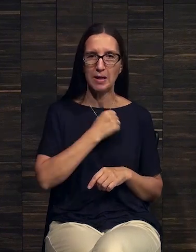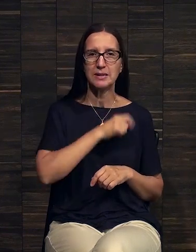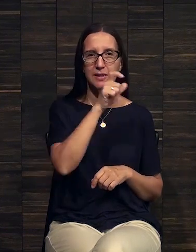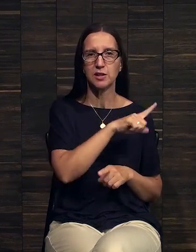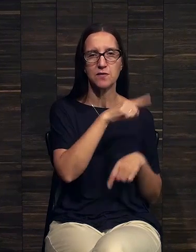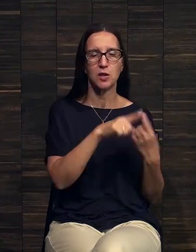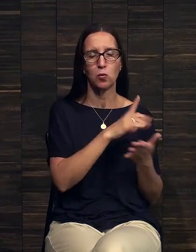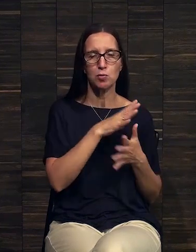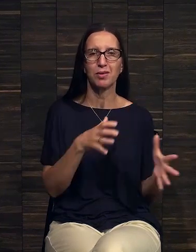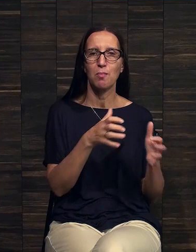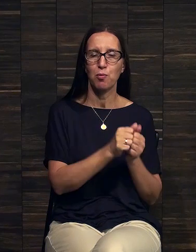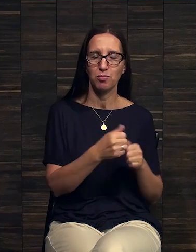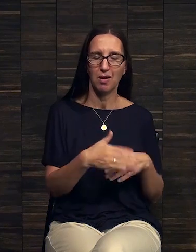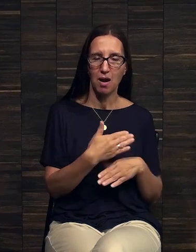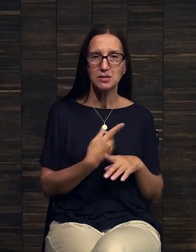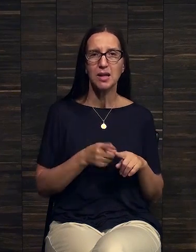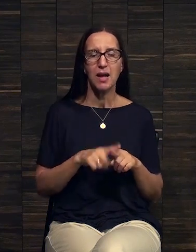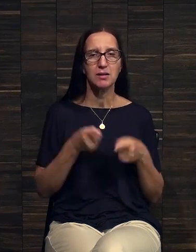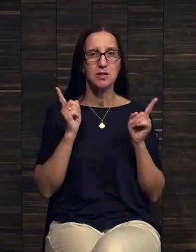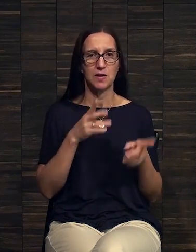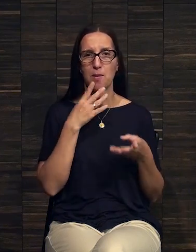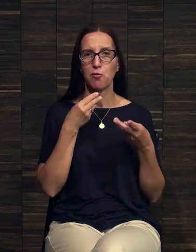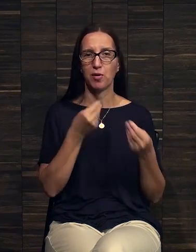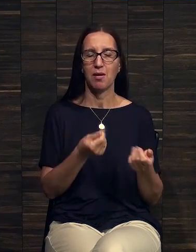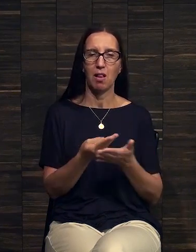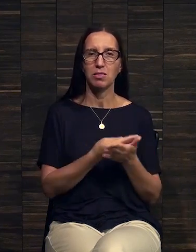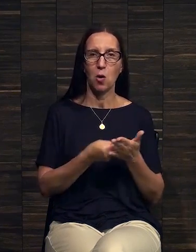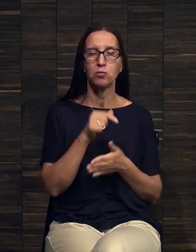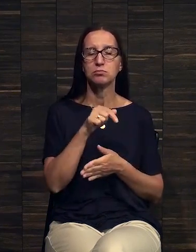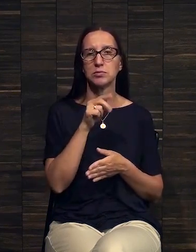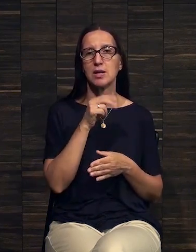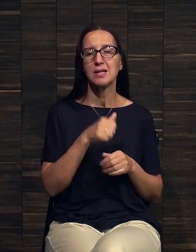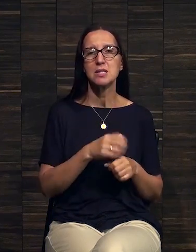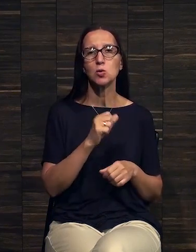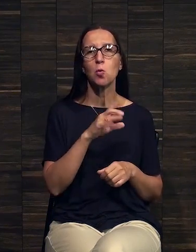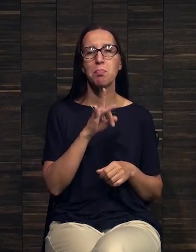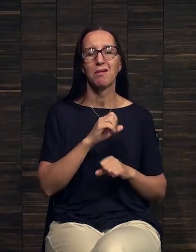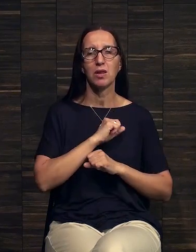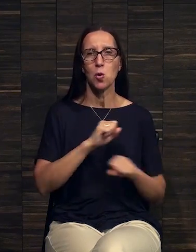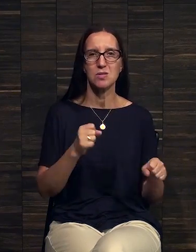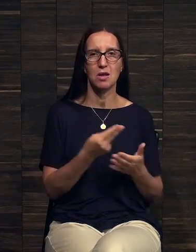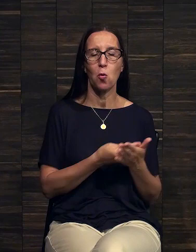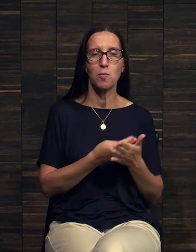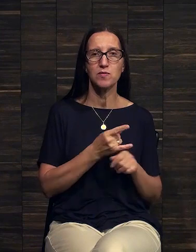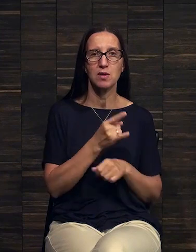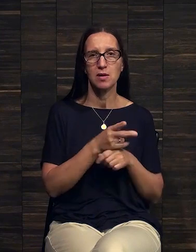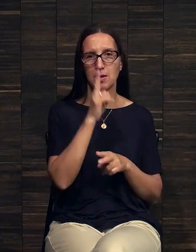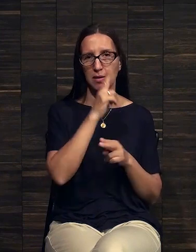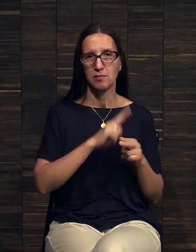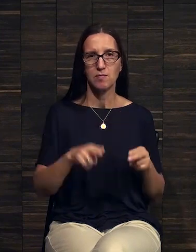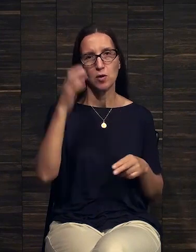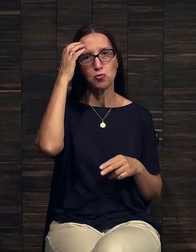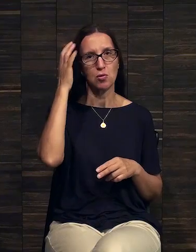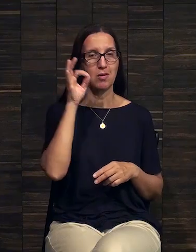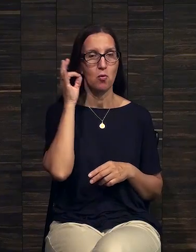that divorce is good, that evil always needs to be punished, and this agreement really impacted the comics.